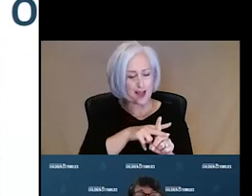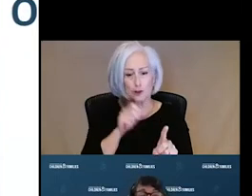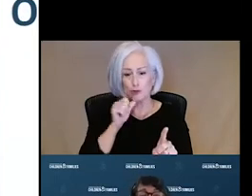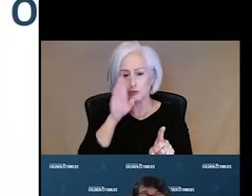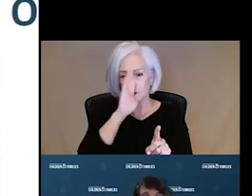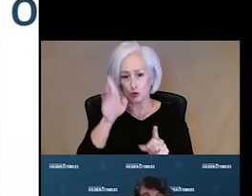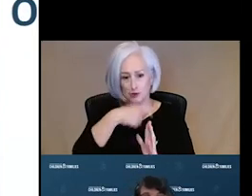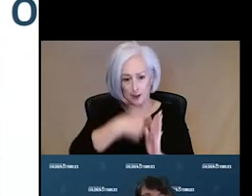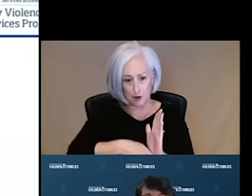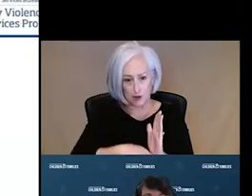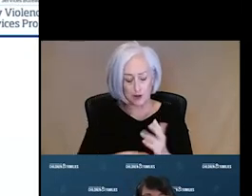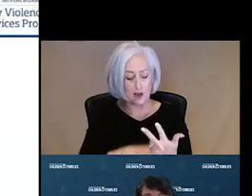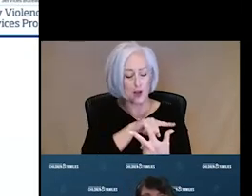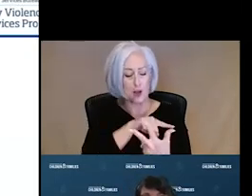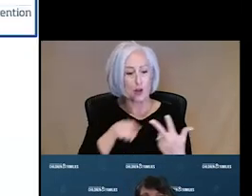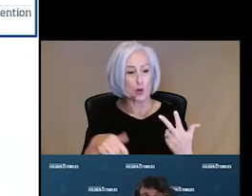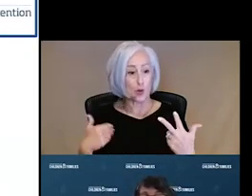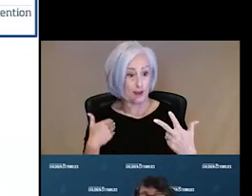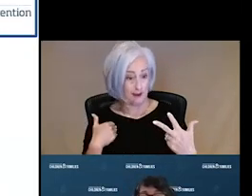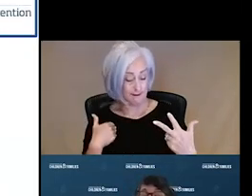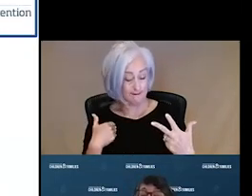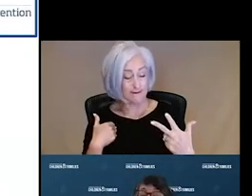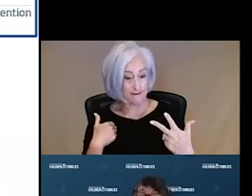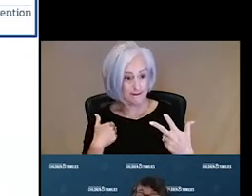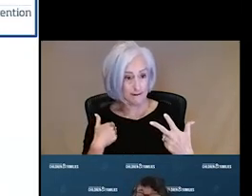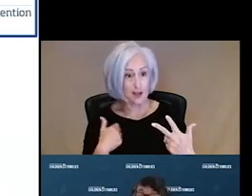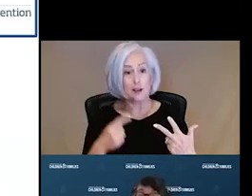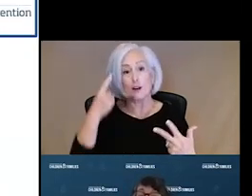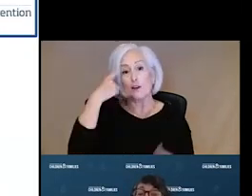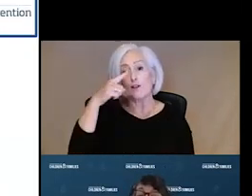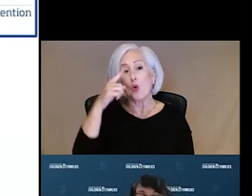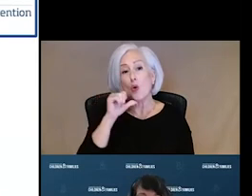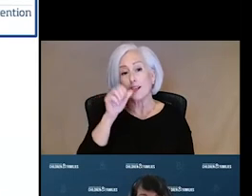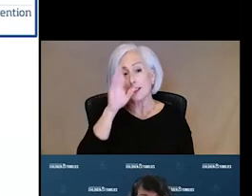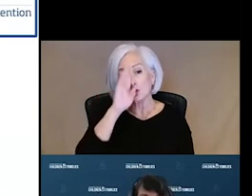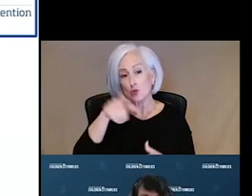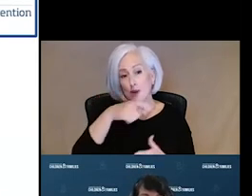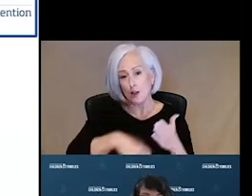three options for getting your indirect costs